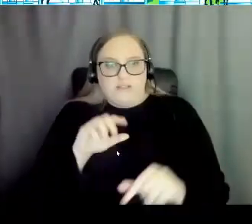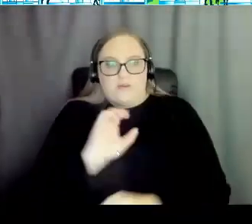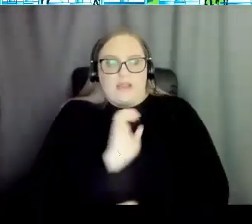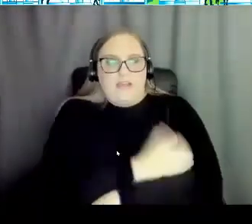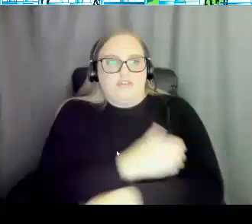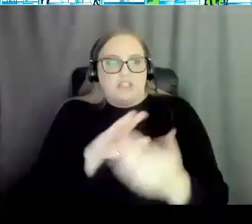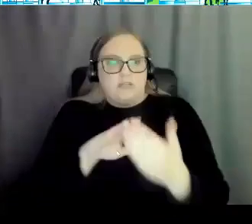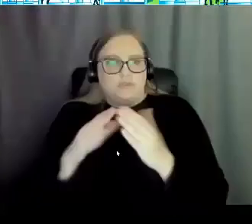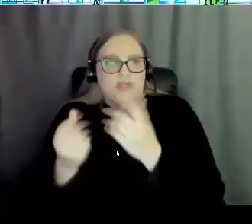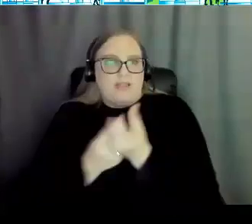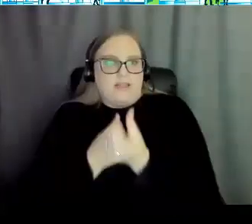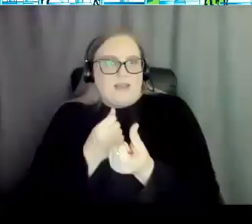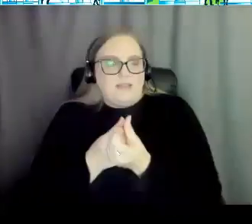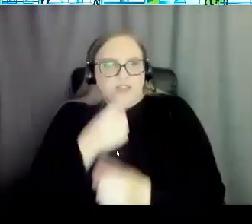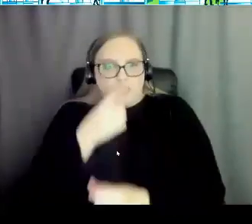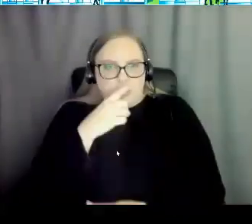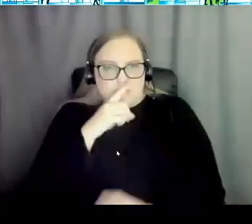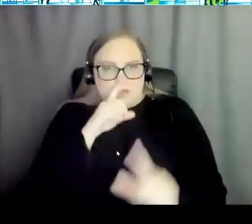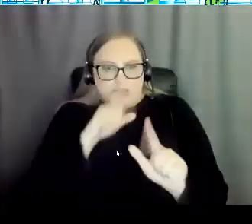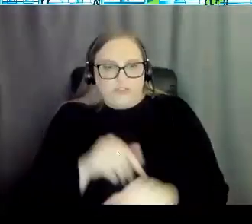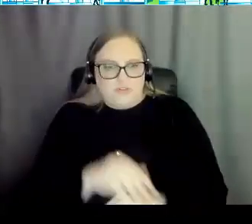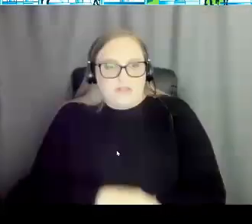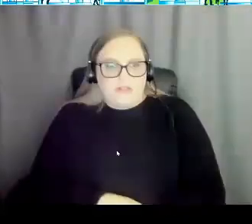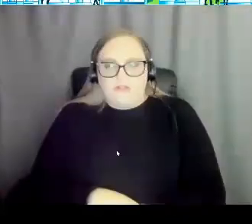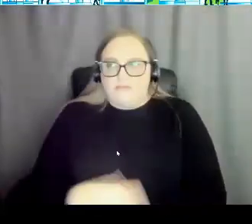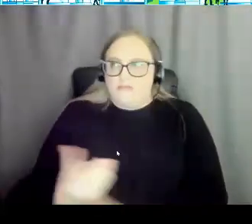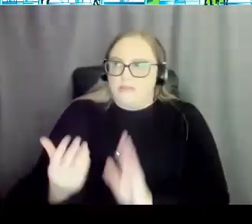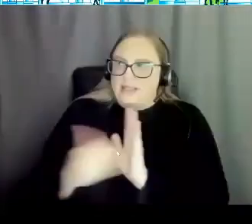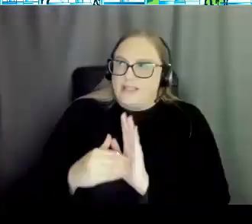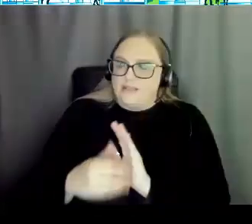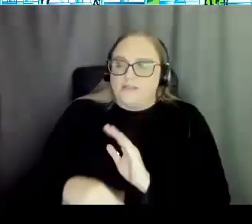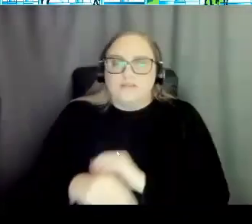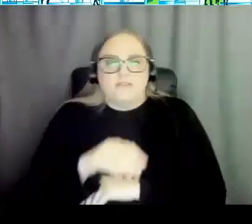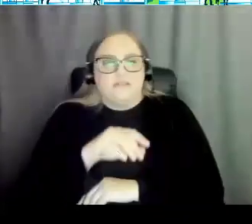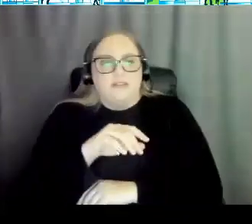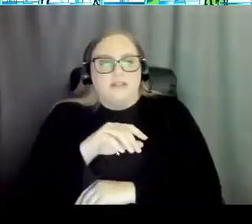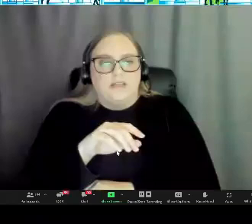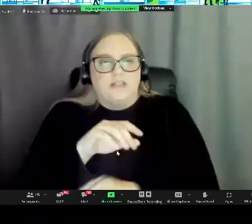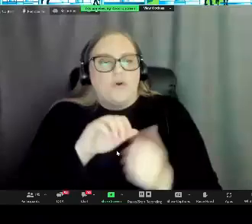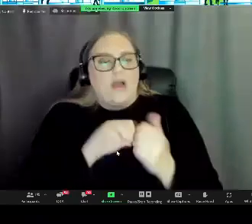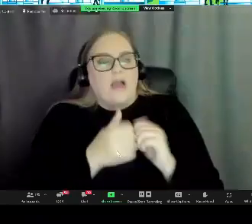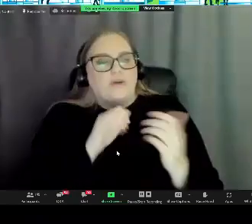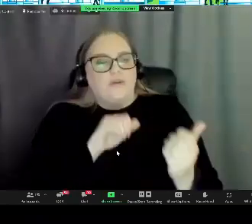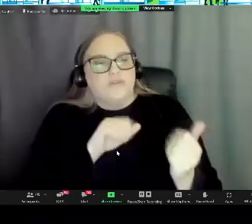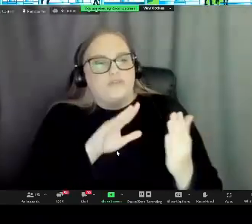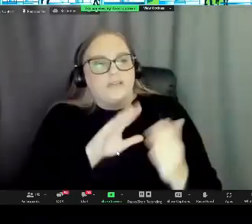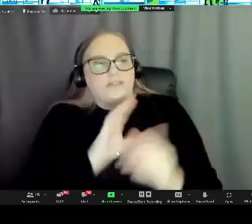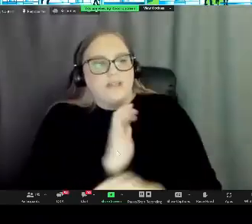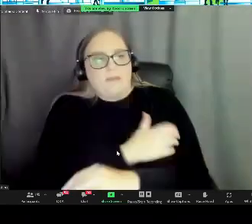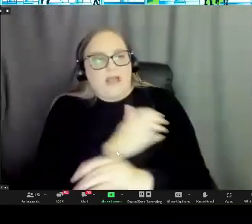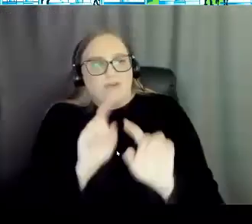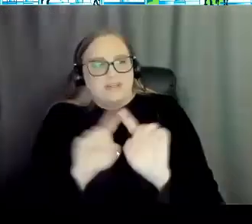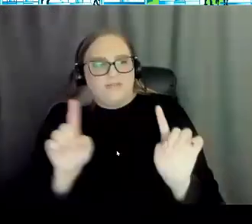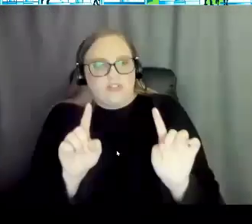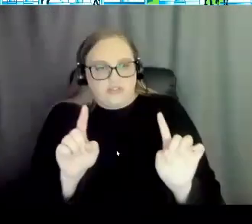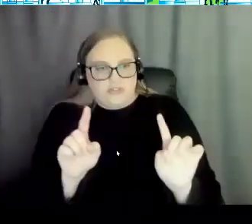we get an answer to that? Yeah, the question is, how will you address the power differential between